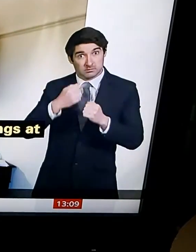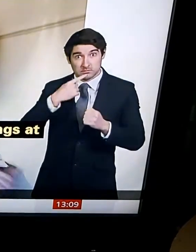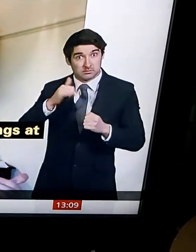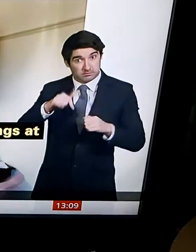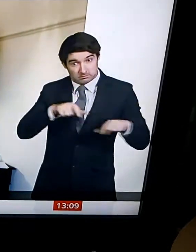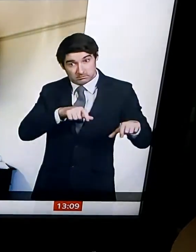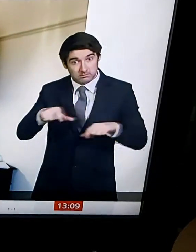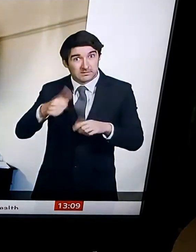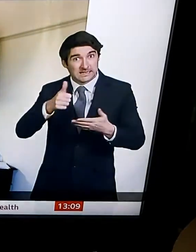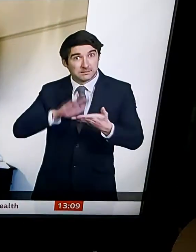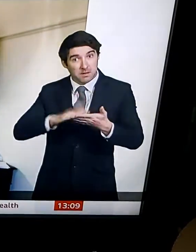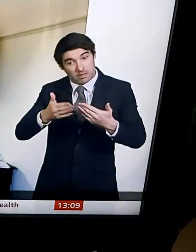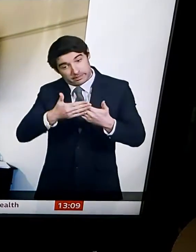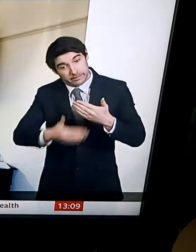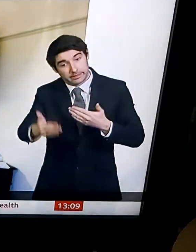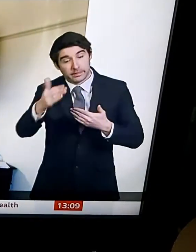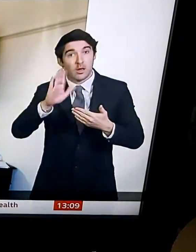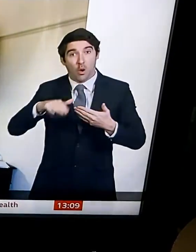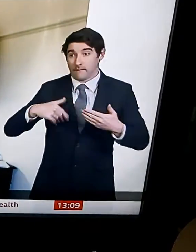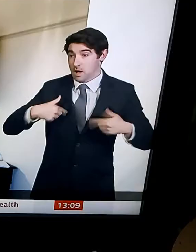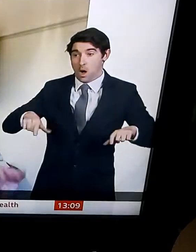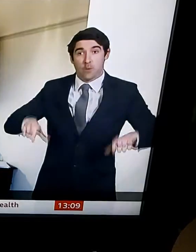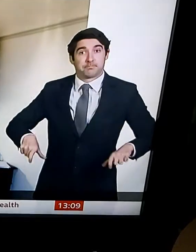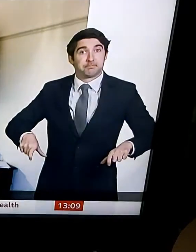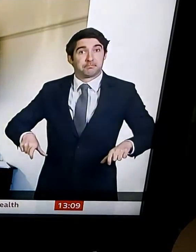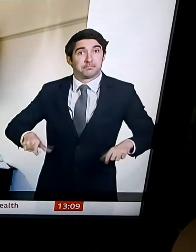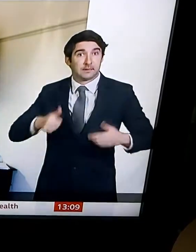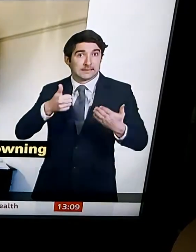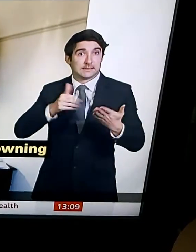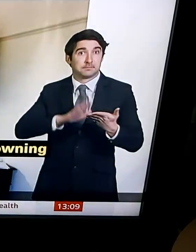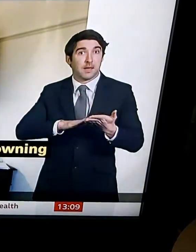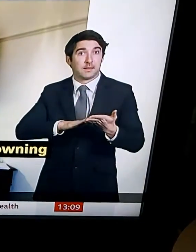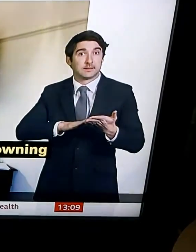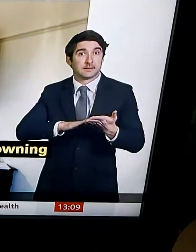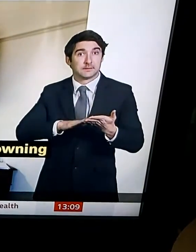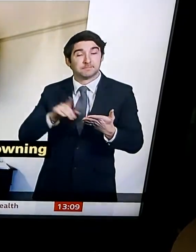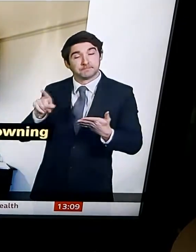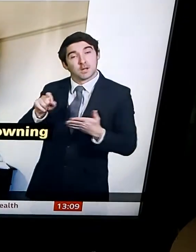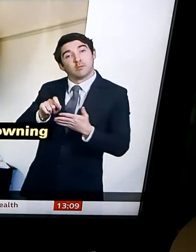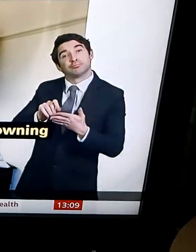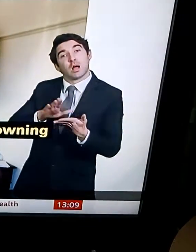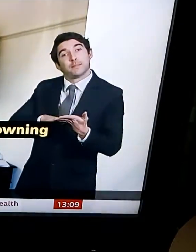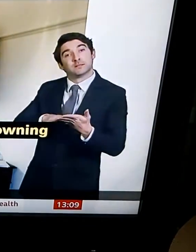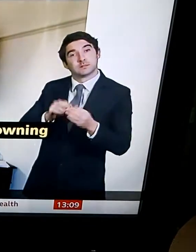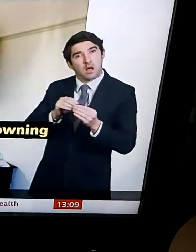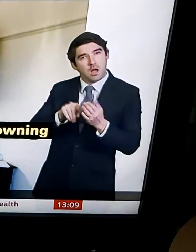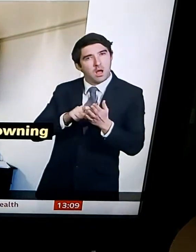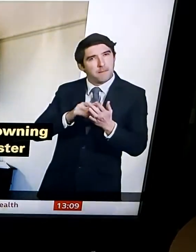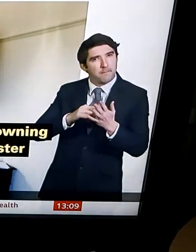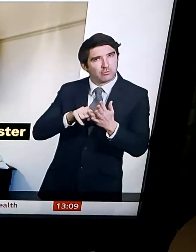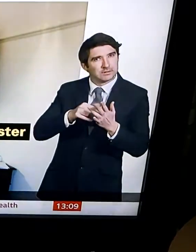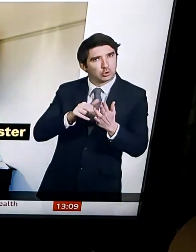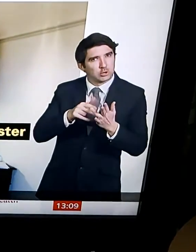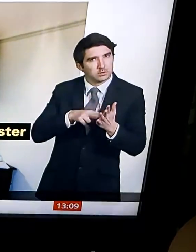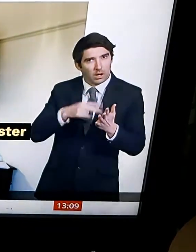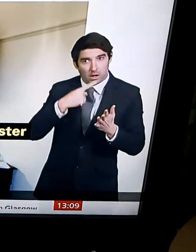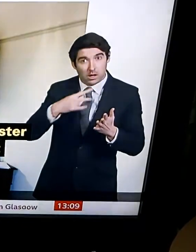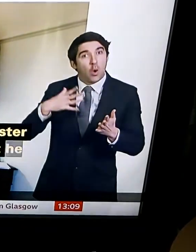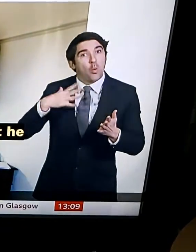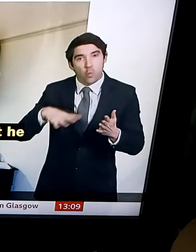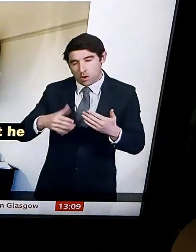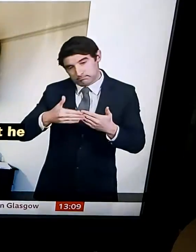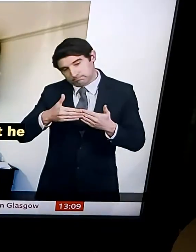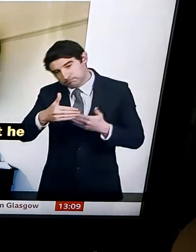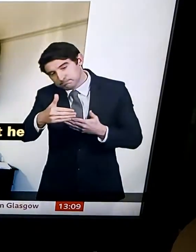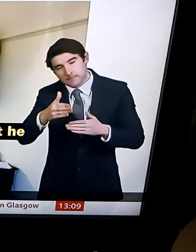Now, this morning, Downing Street is saying the Prime Minister is sticking by his assertion that he hopes to turn the corner within